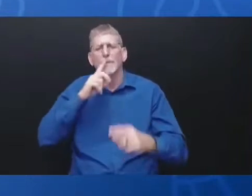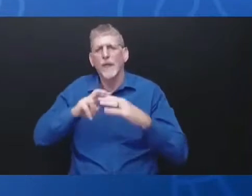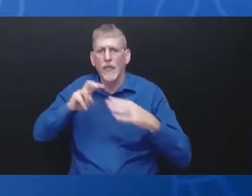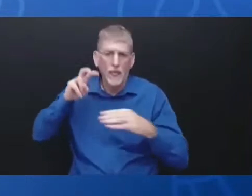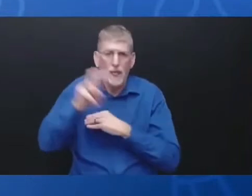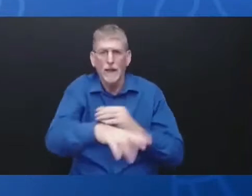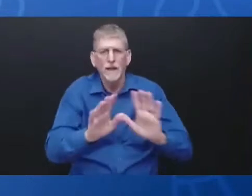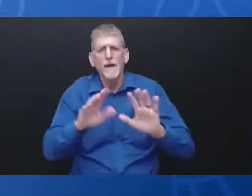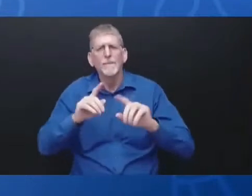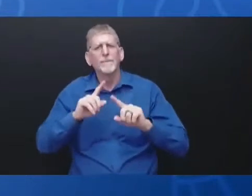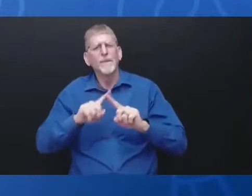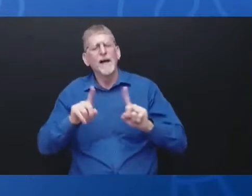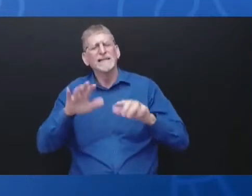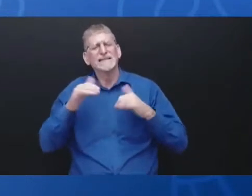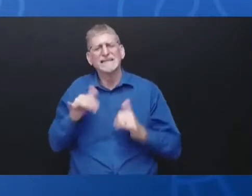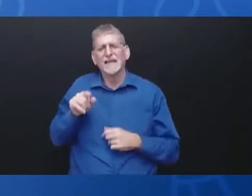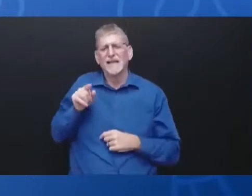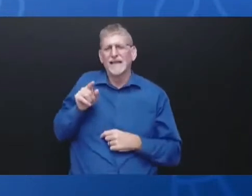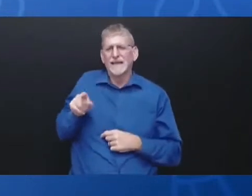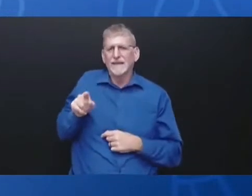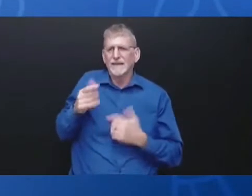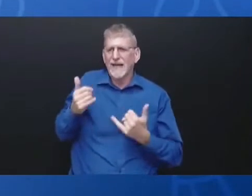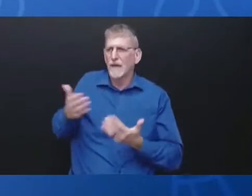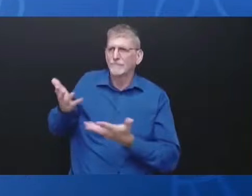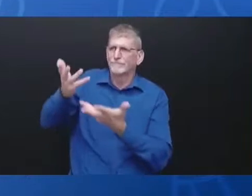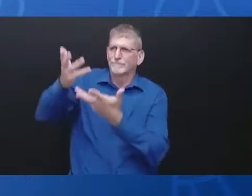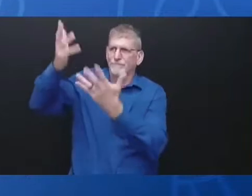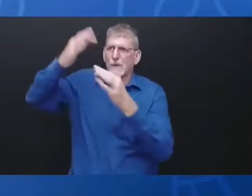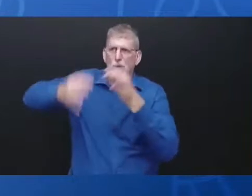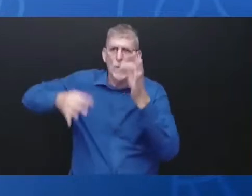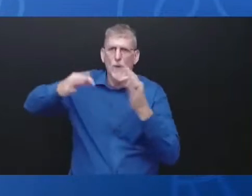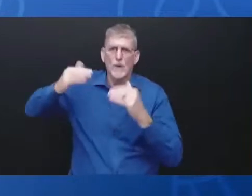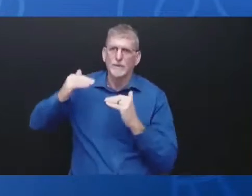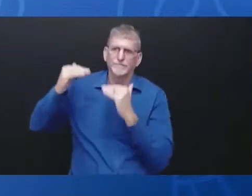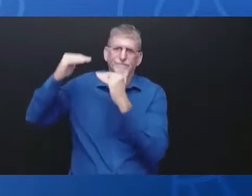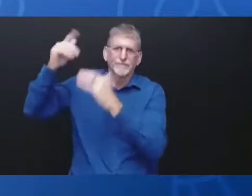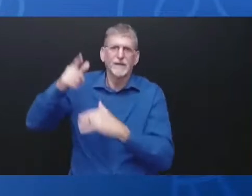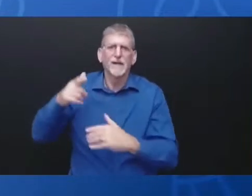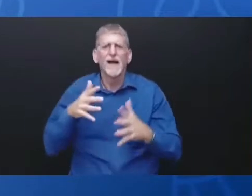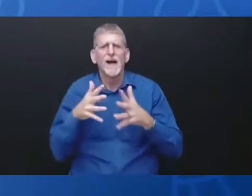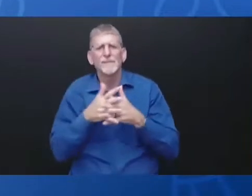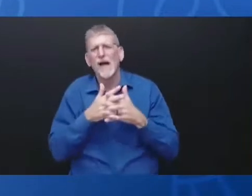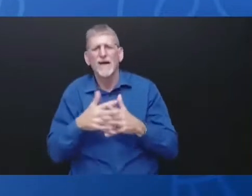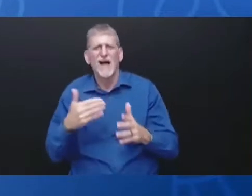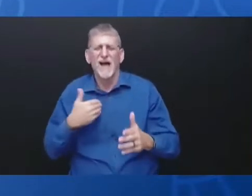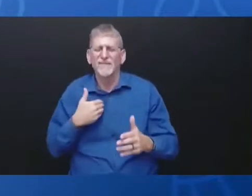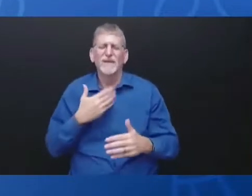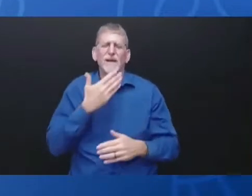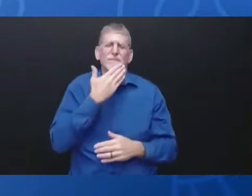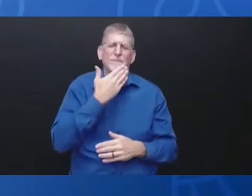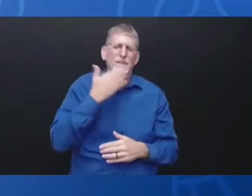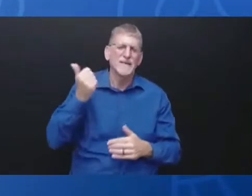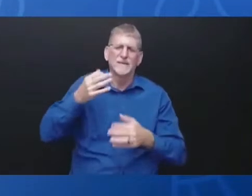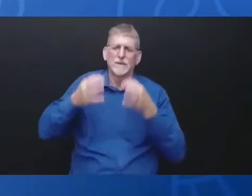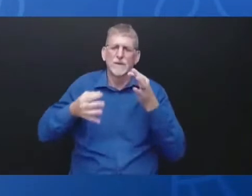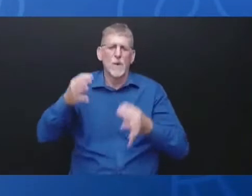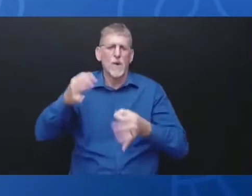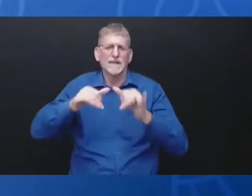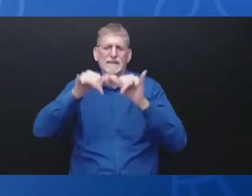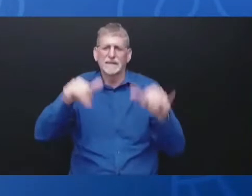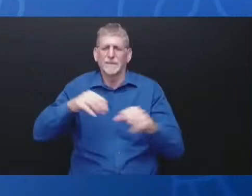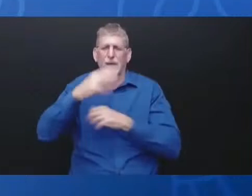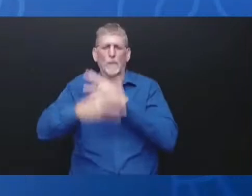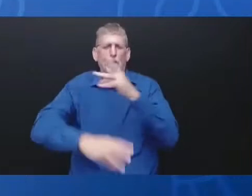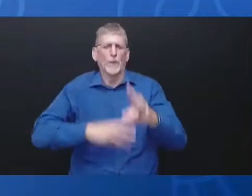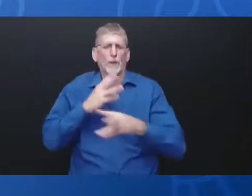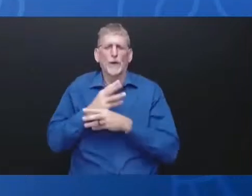dynamic. America's got the best court system in the world. And there will be arguments on both sides, no doubt, regarding this. But it has to